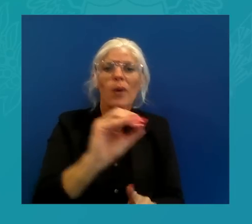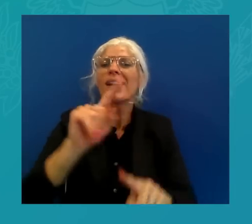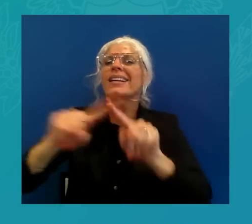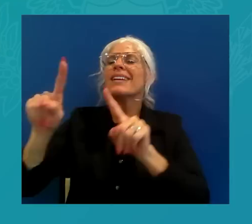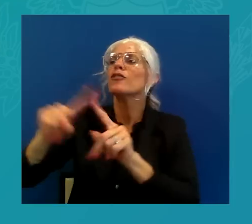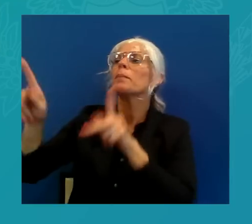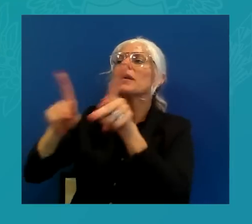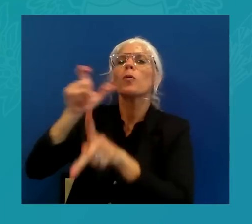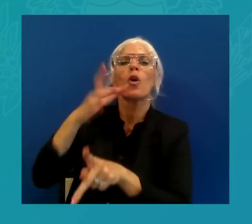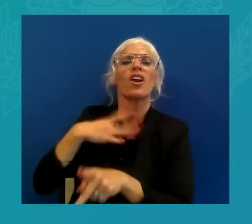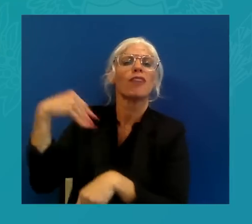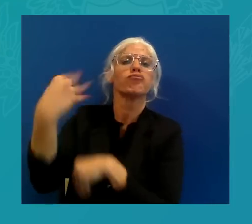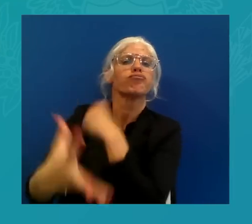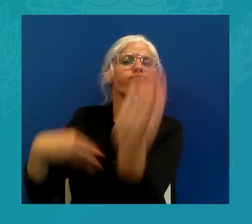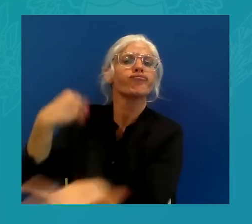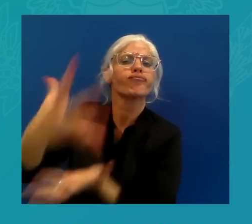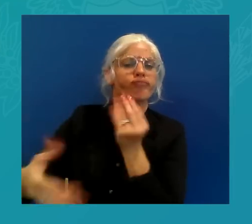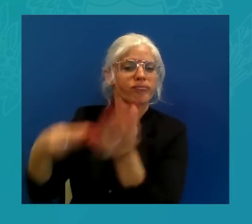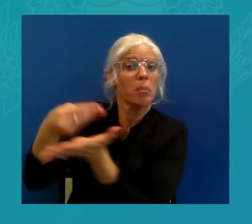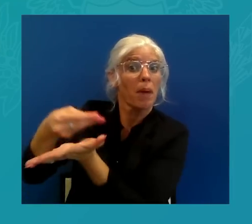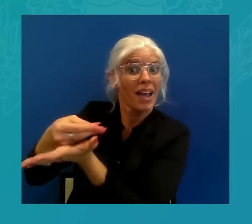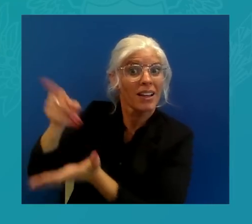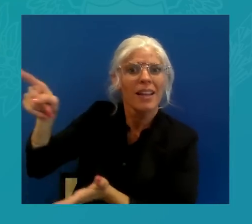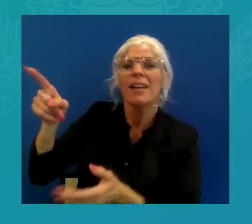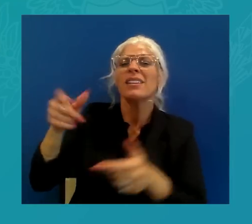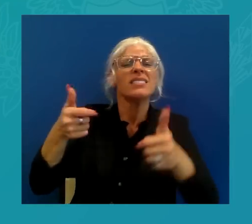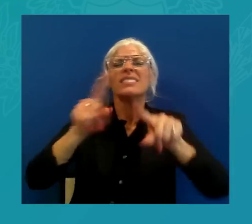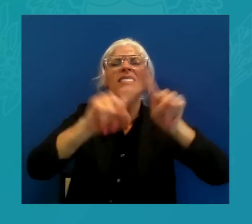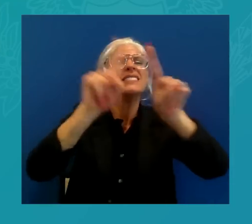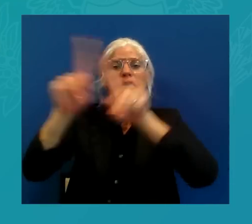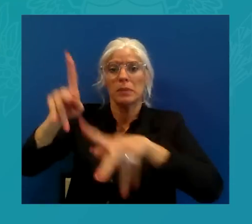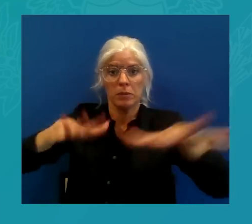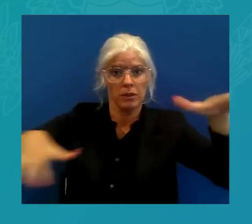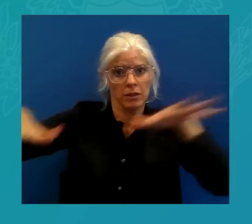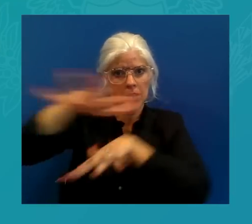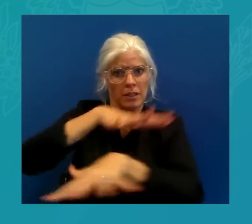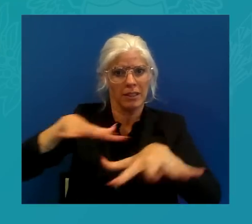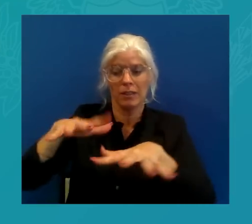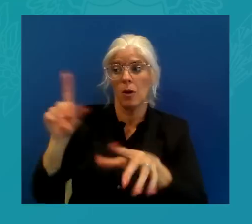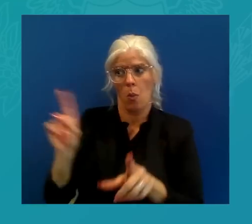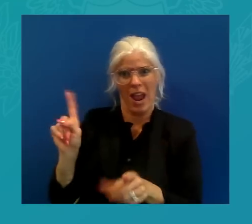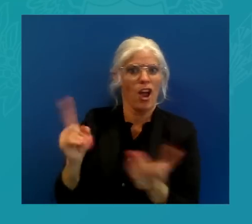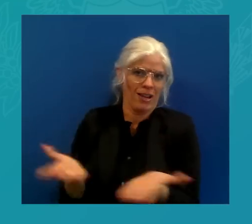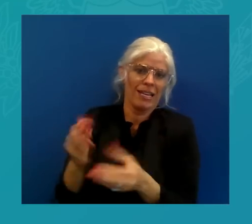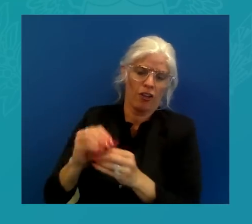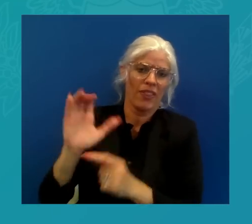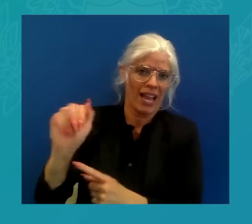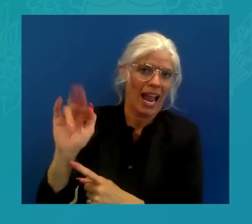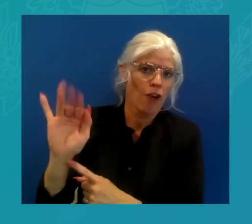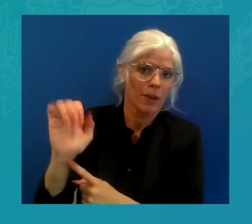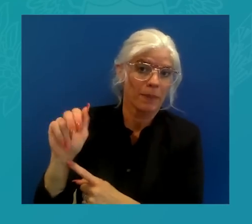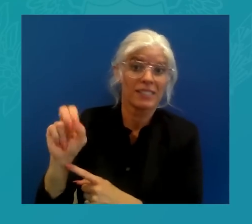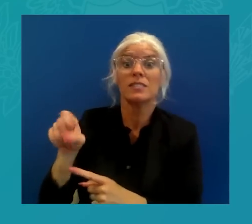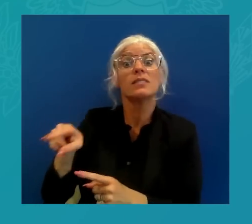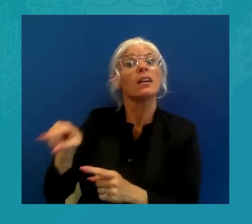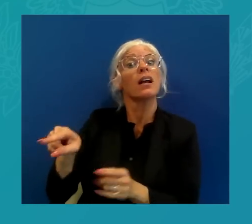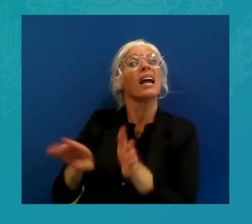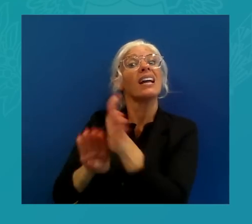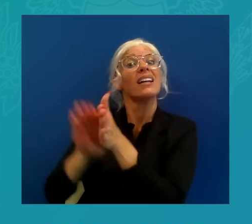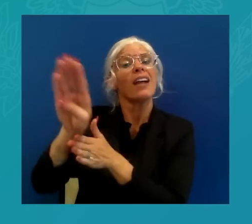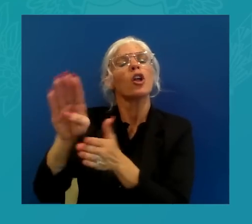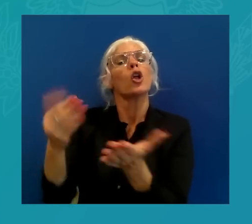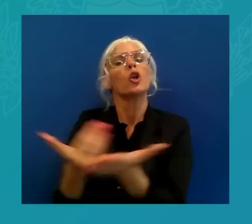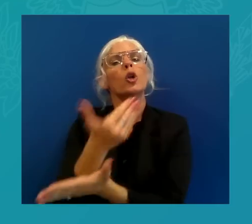philanthropic organizations, and officials here in the Caribbean, to identify, build, and operate new clean energy